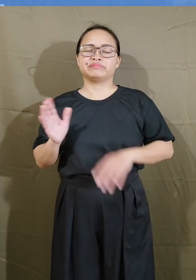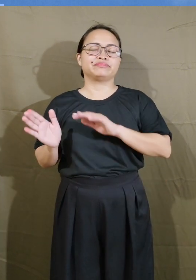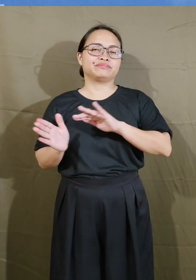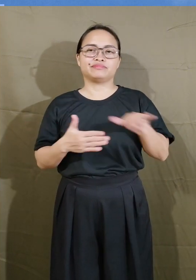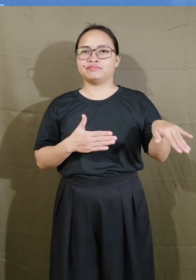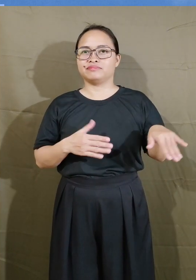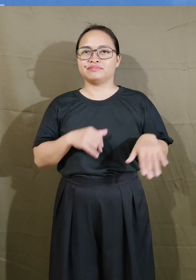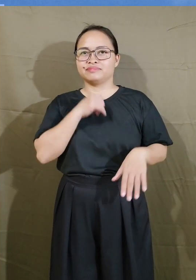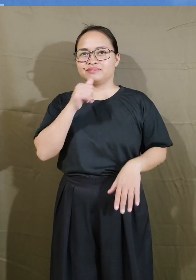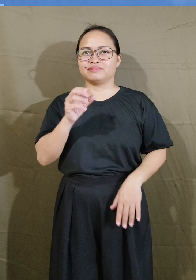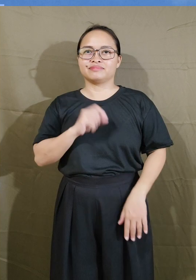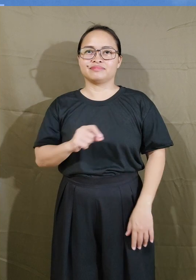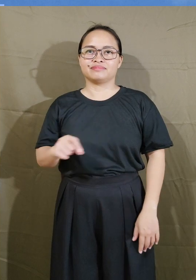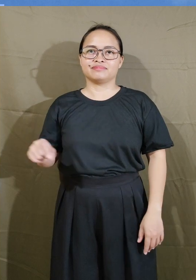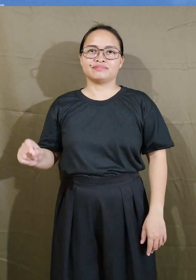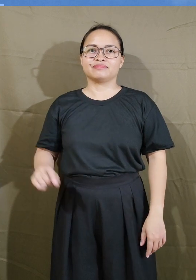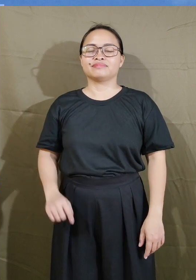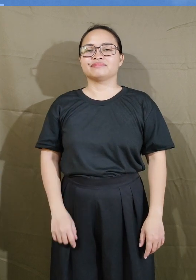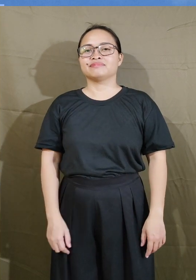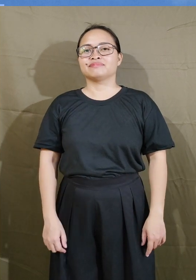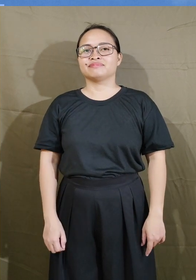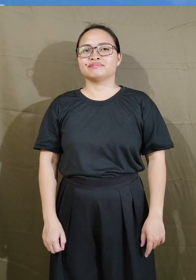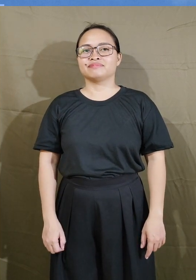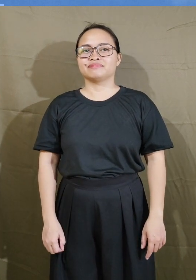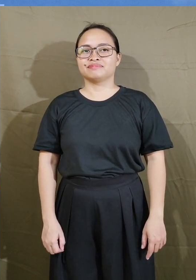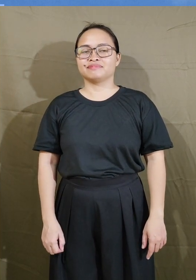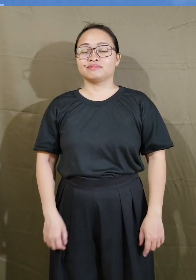So we will no longer put the 0.